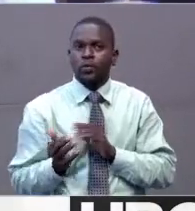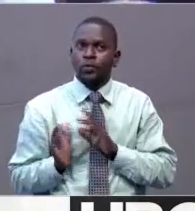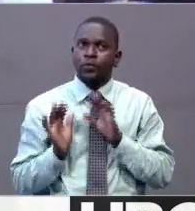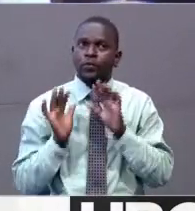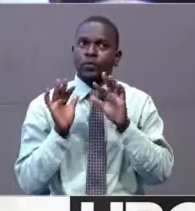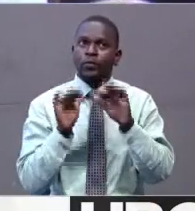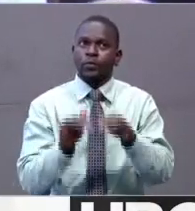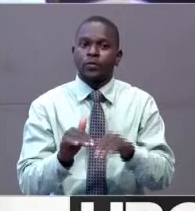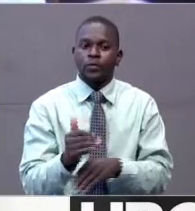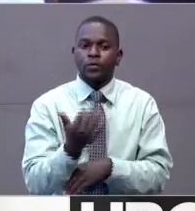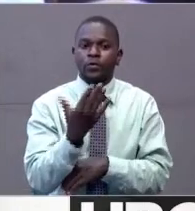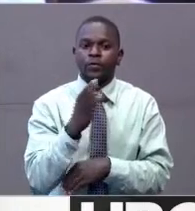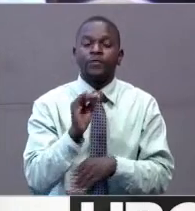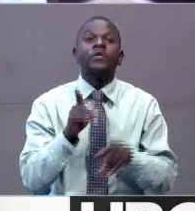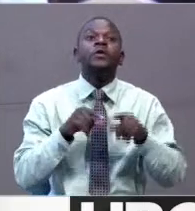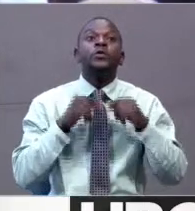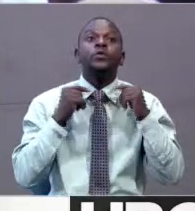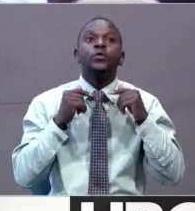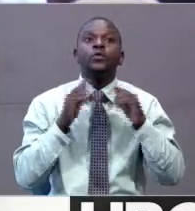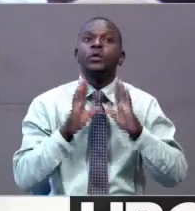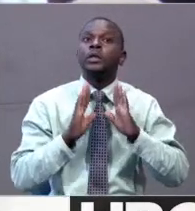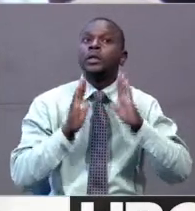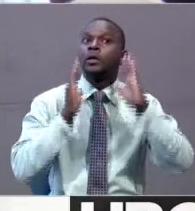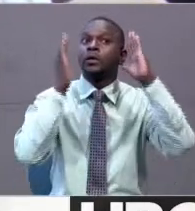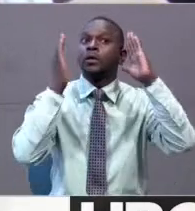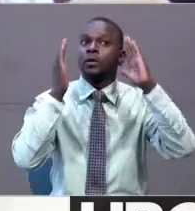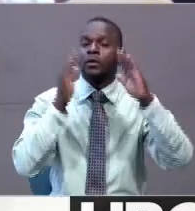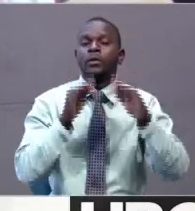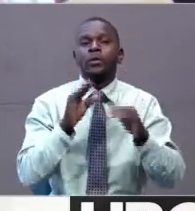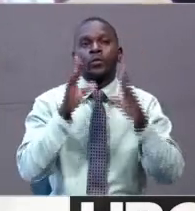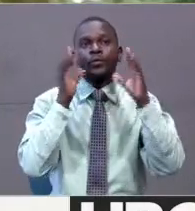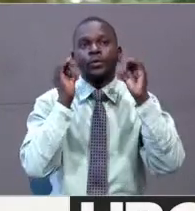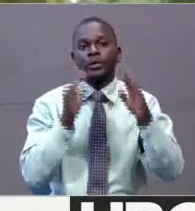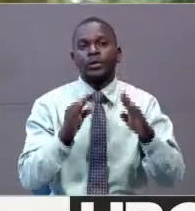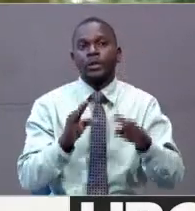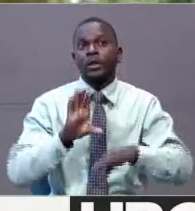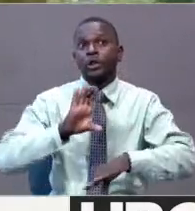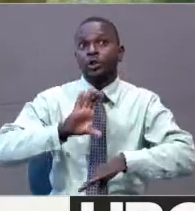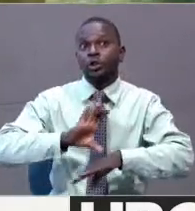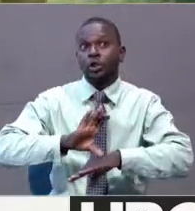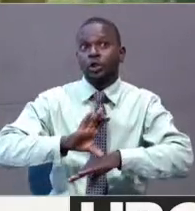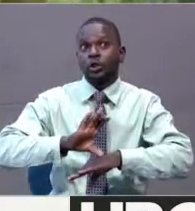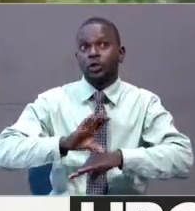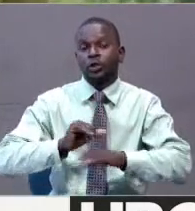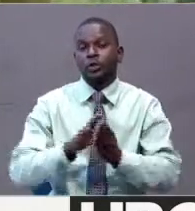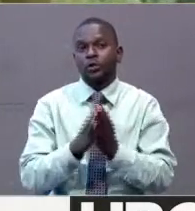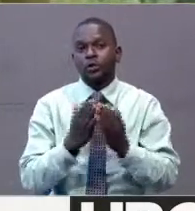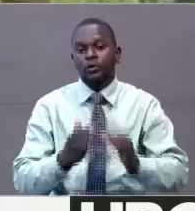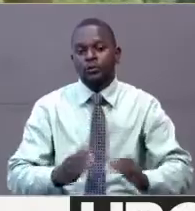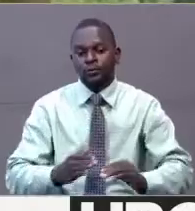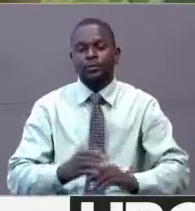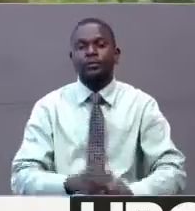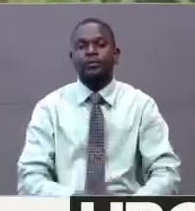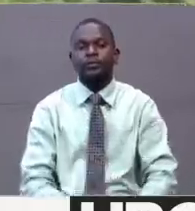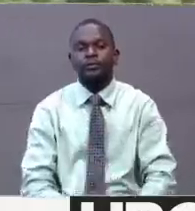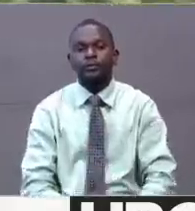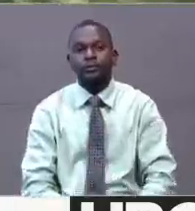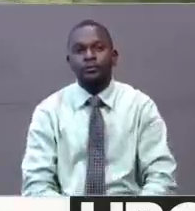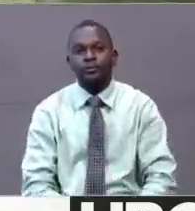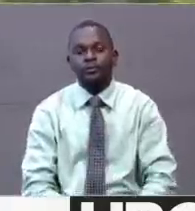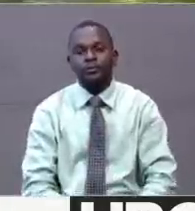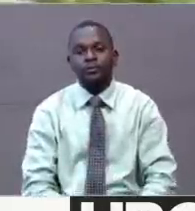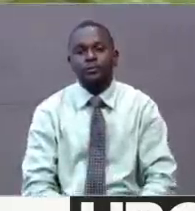by over 50 reverends and archdeacons from Mitiana Diocese. Sandra Kahunde,